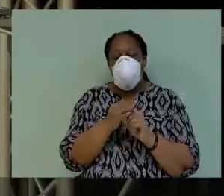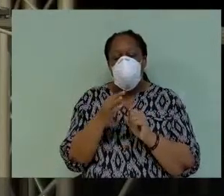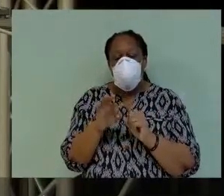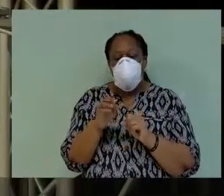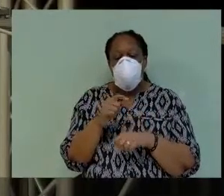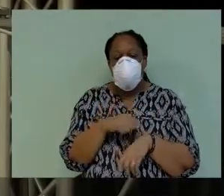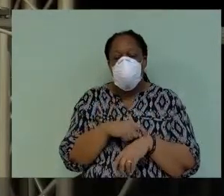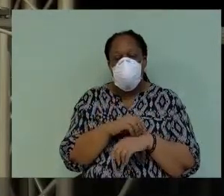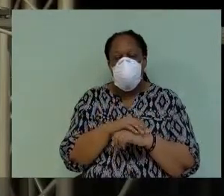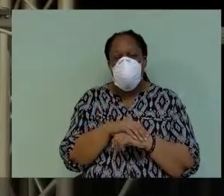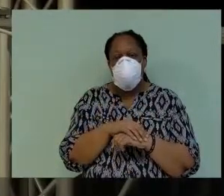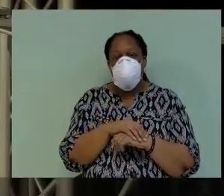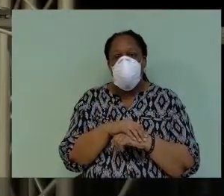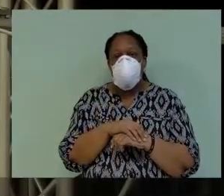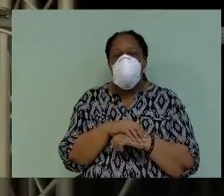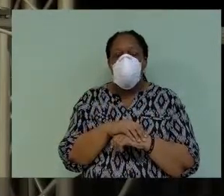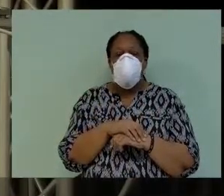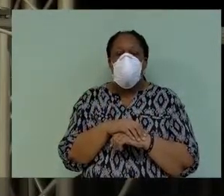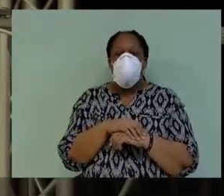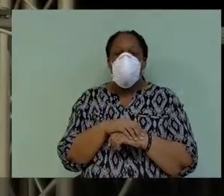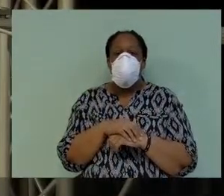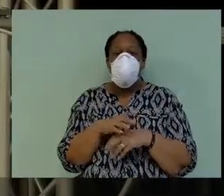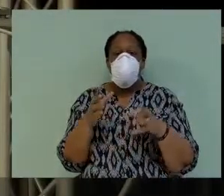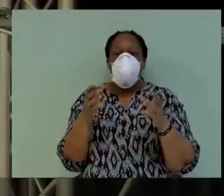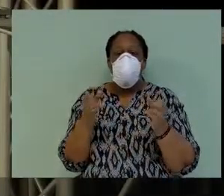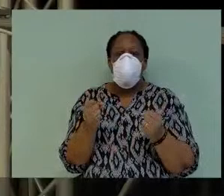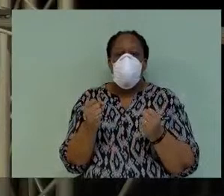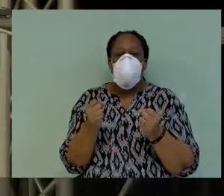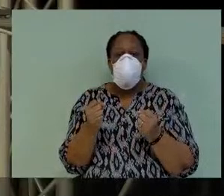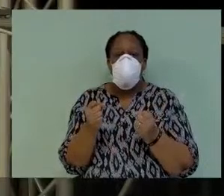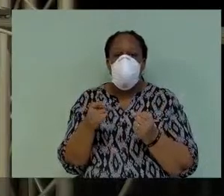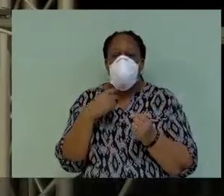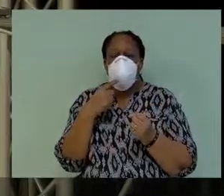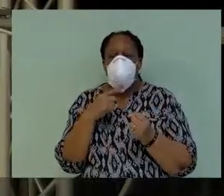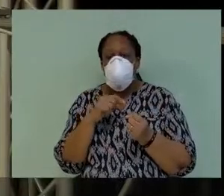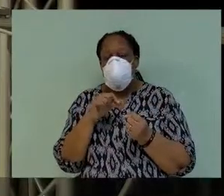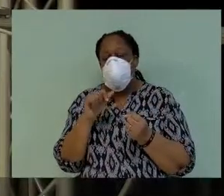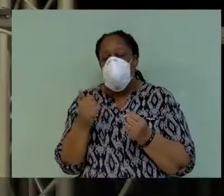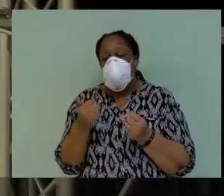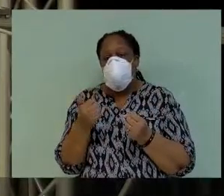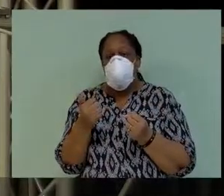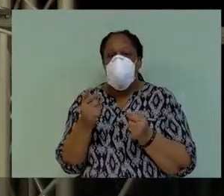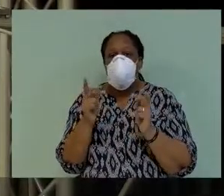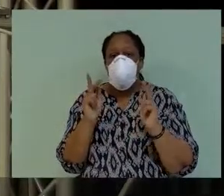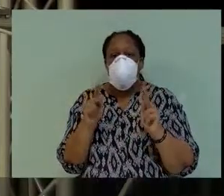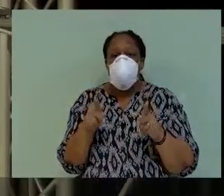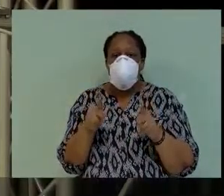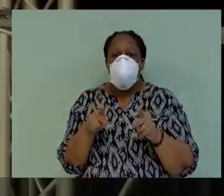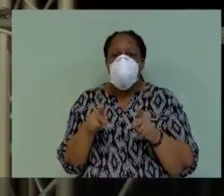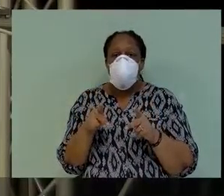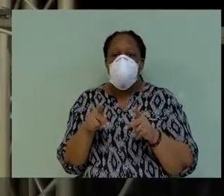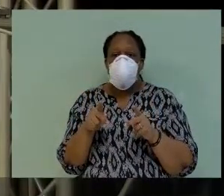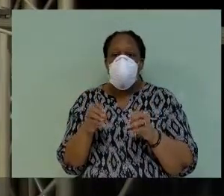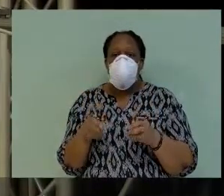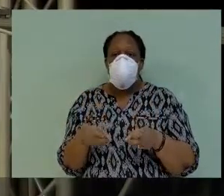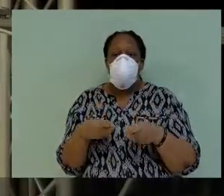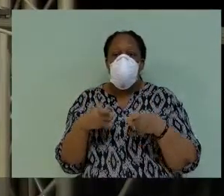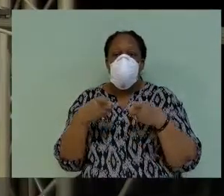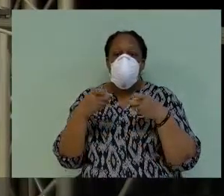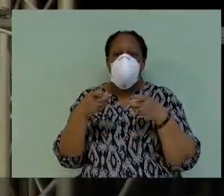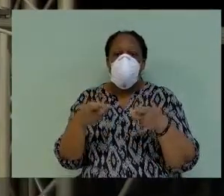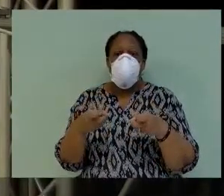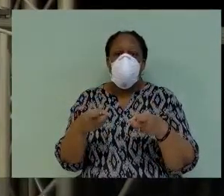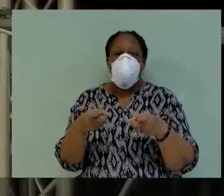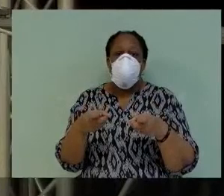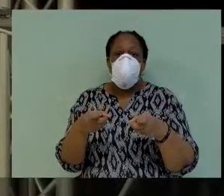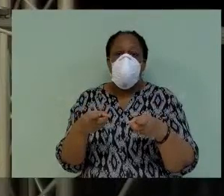want to subsequently acknowledge Ms. France Ann Satney for donating some treats to the